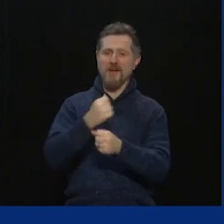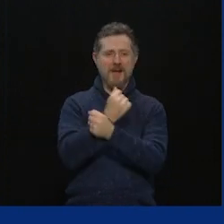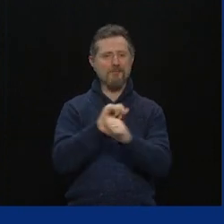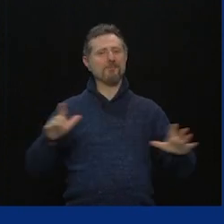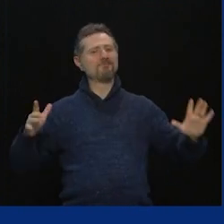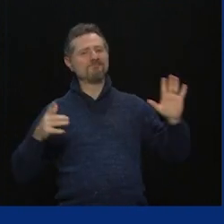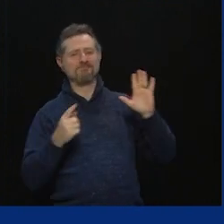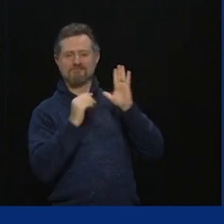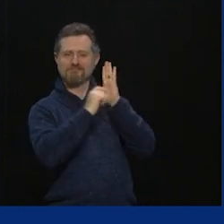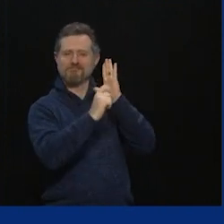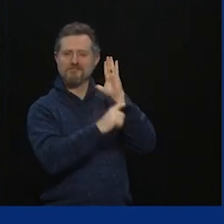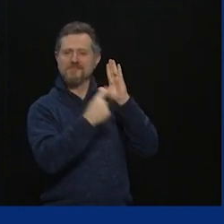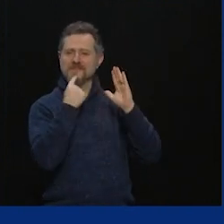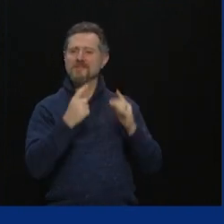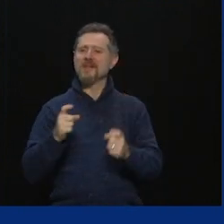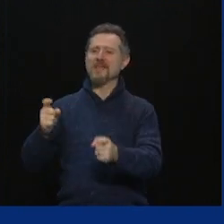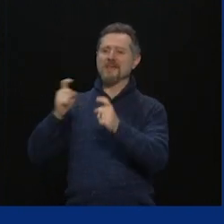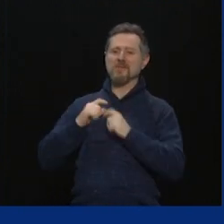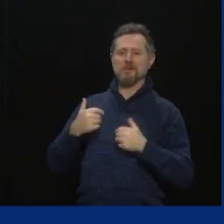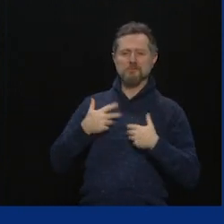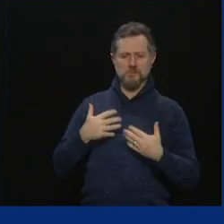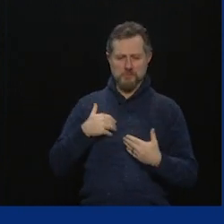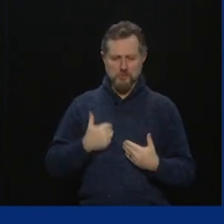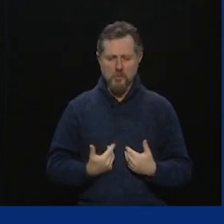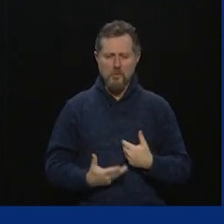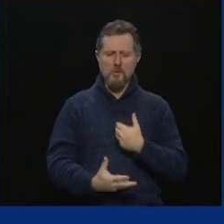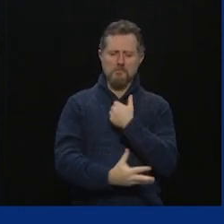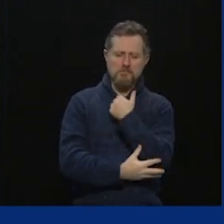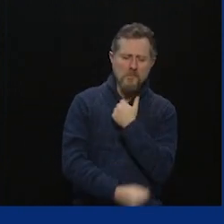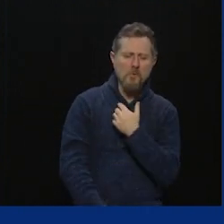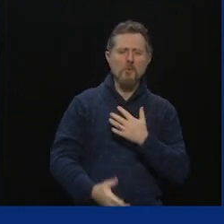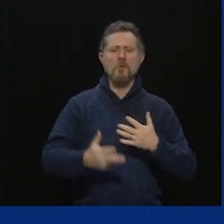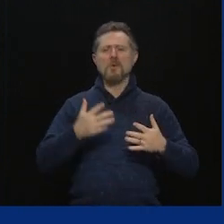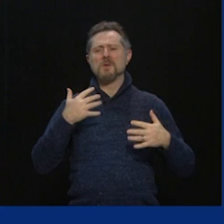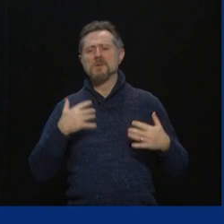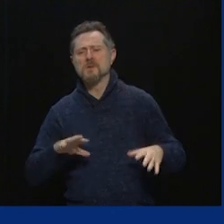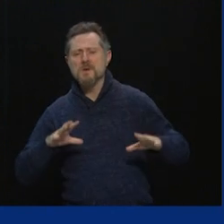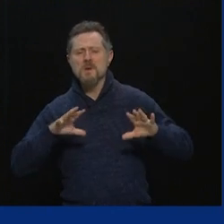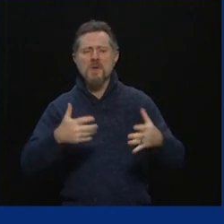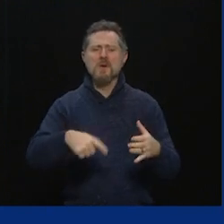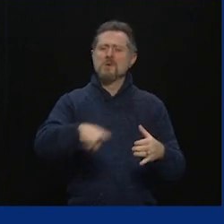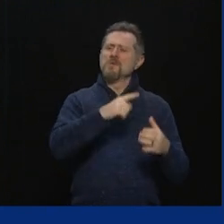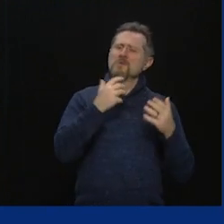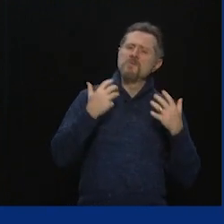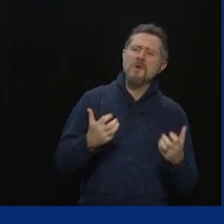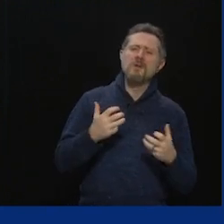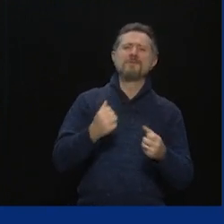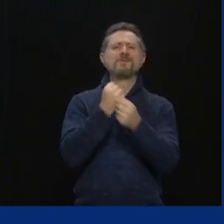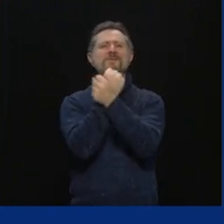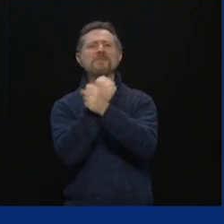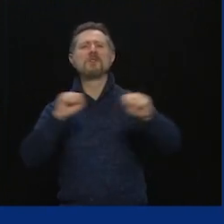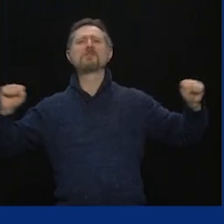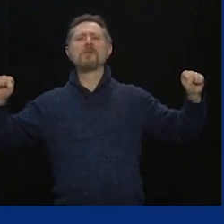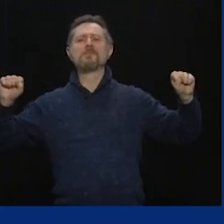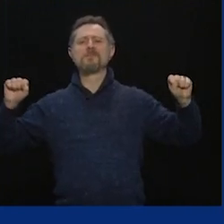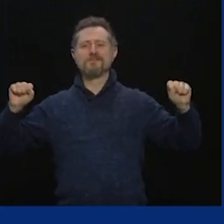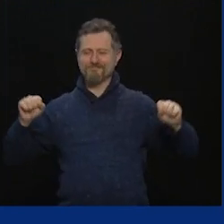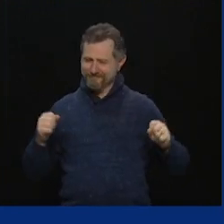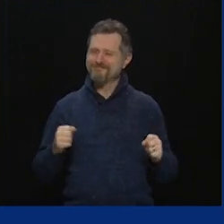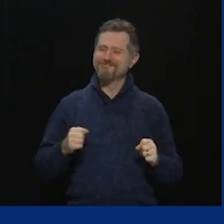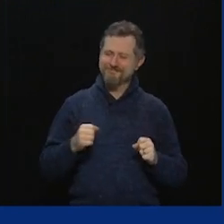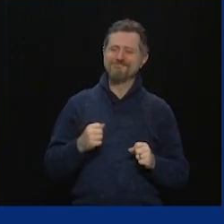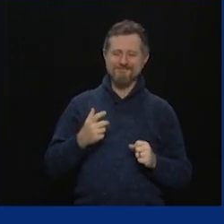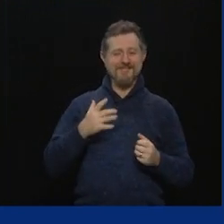tired, your poor, your huddled young masses yearning to be free, the wretched refuse to a teeming shore." And